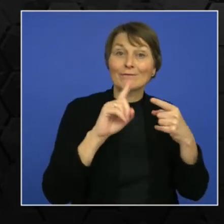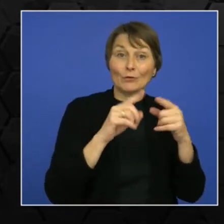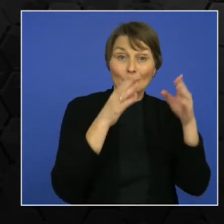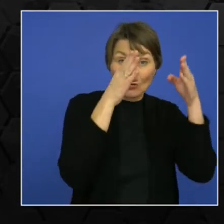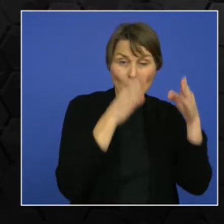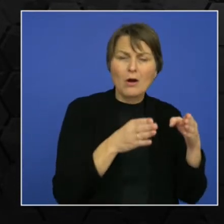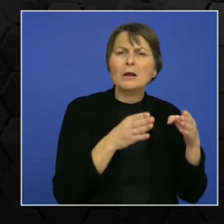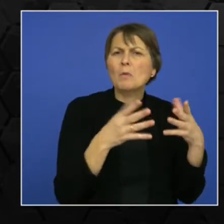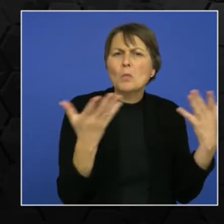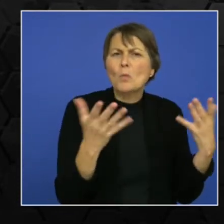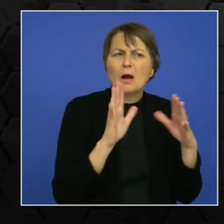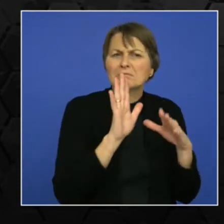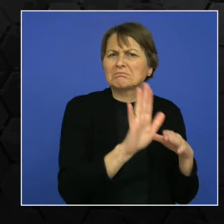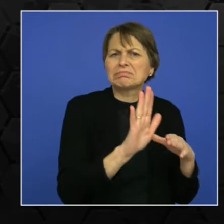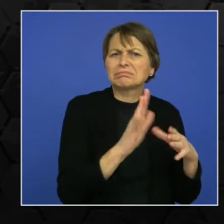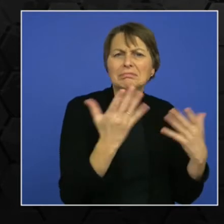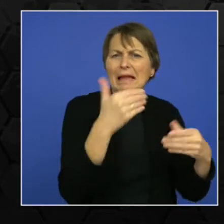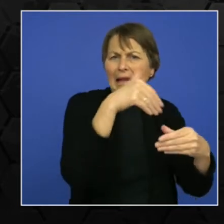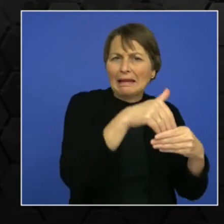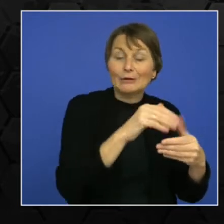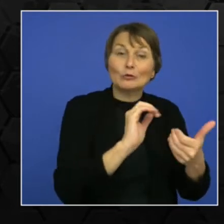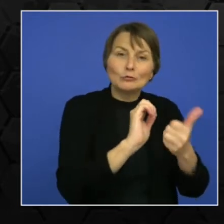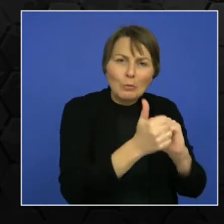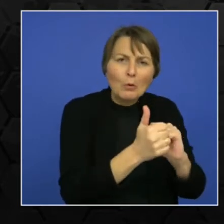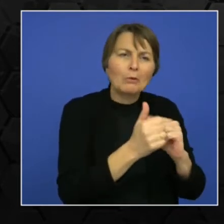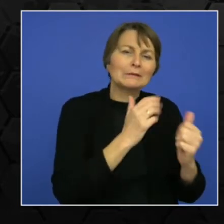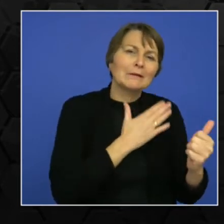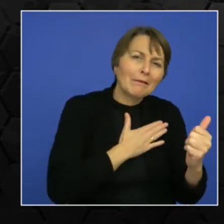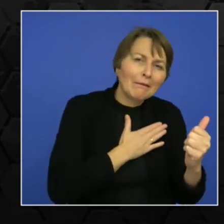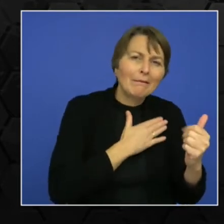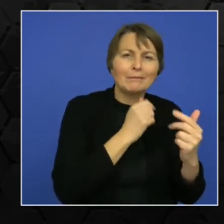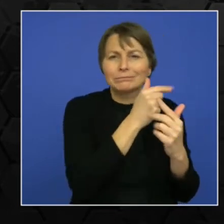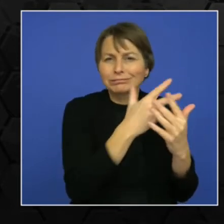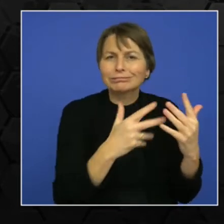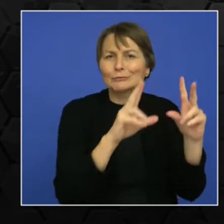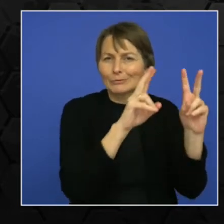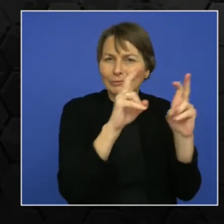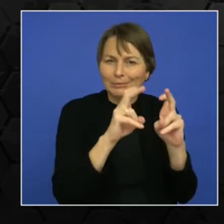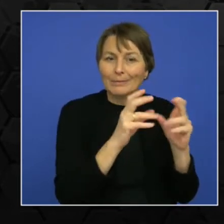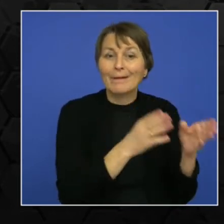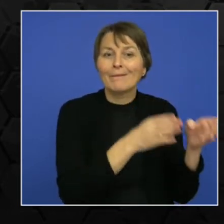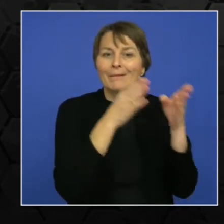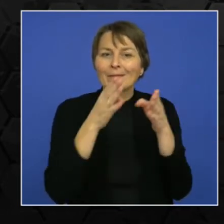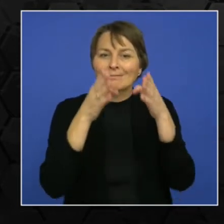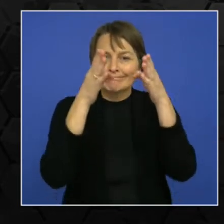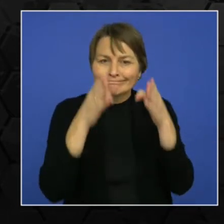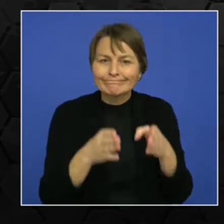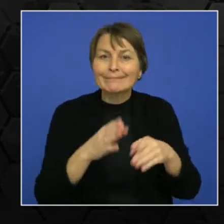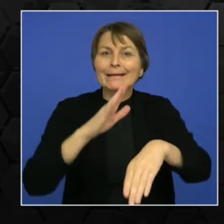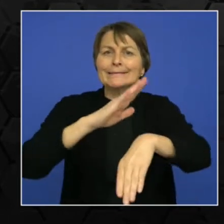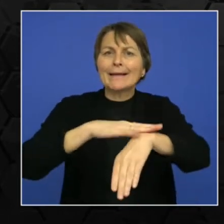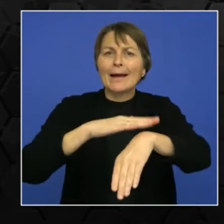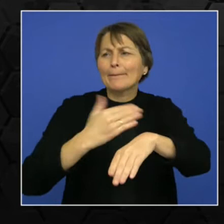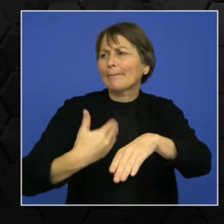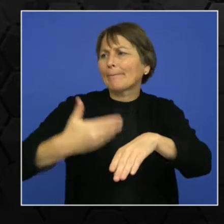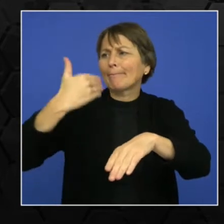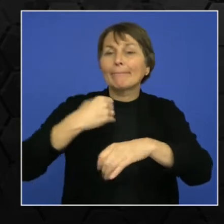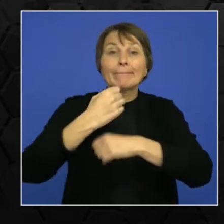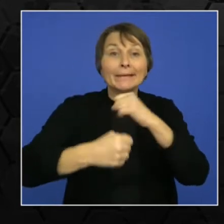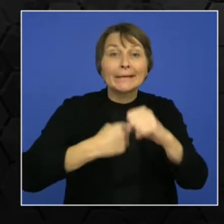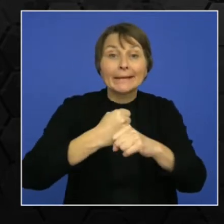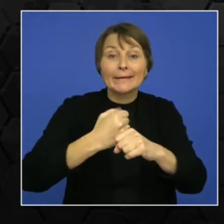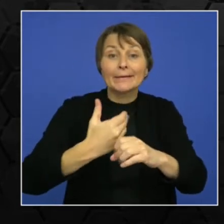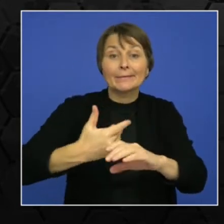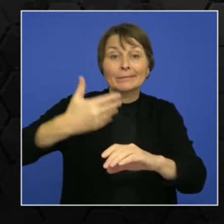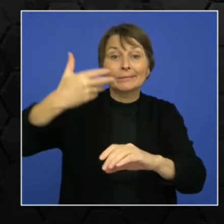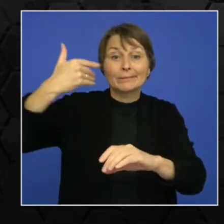the column documentary and unswim row, we can see that the value is 1. And for all the other things, it's 0. And also, like the date is 1894,